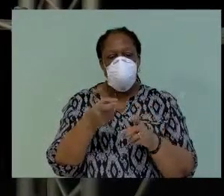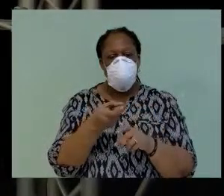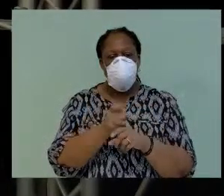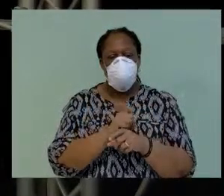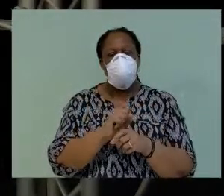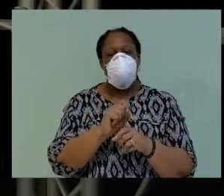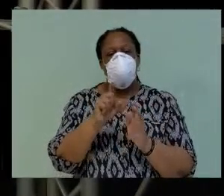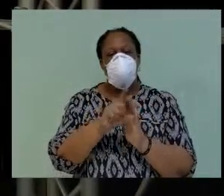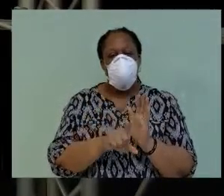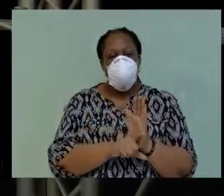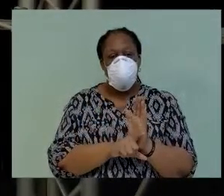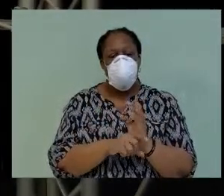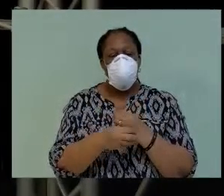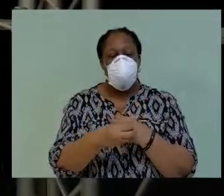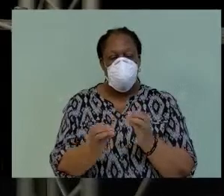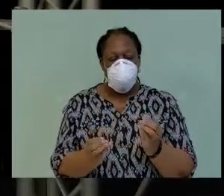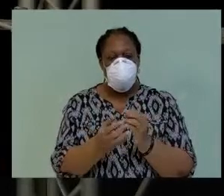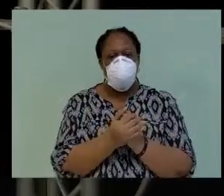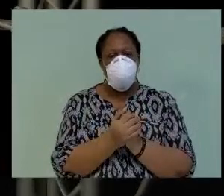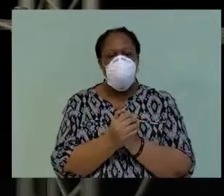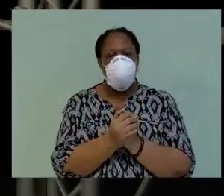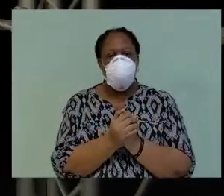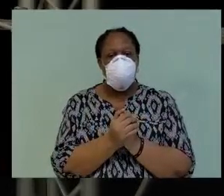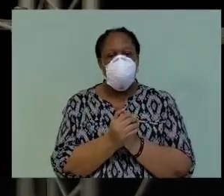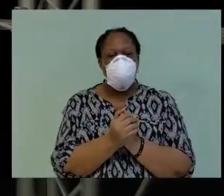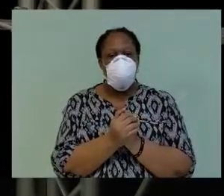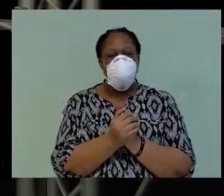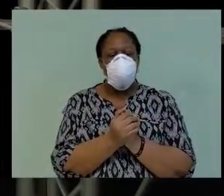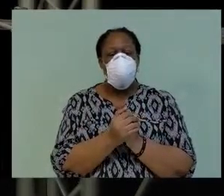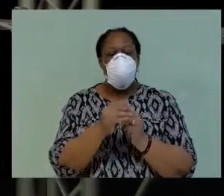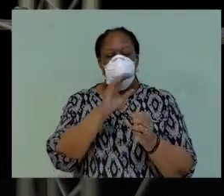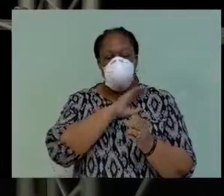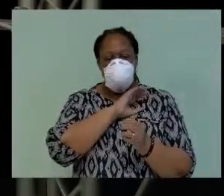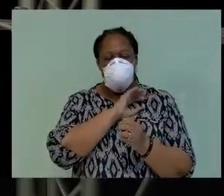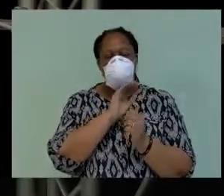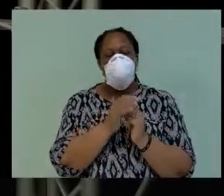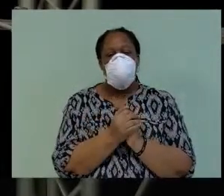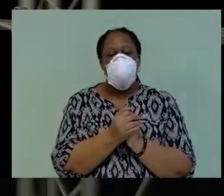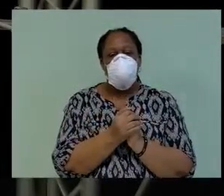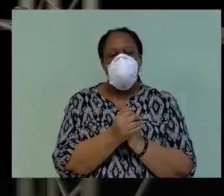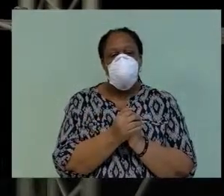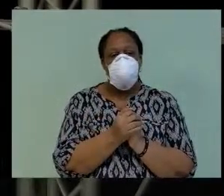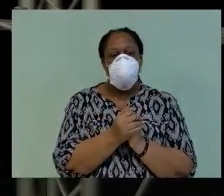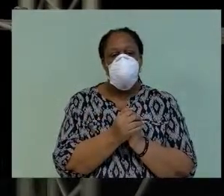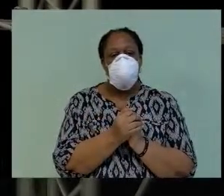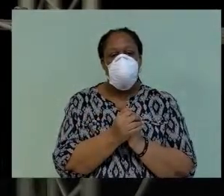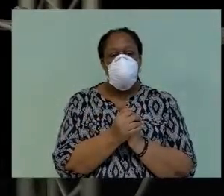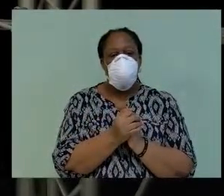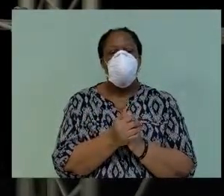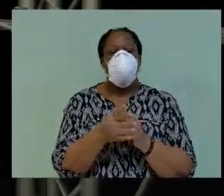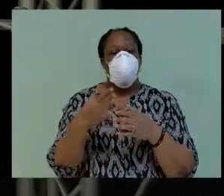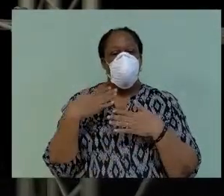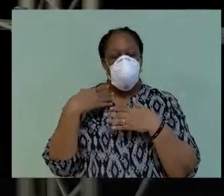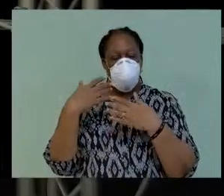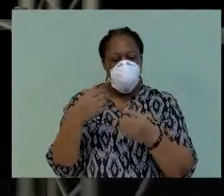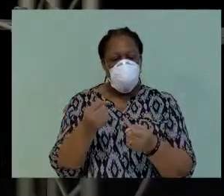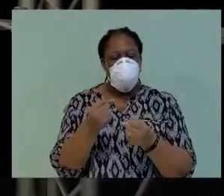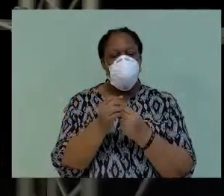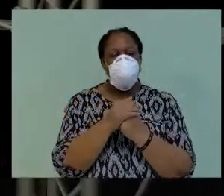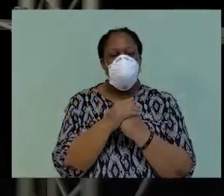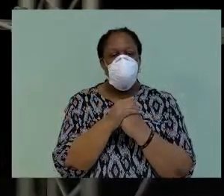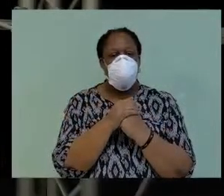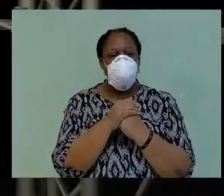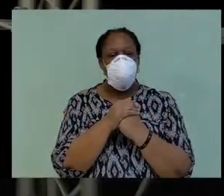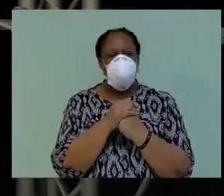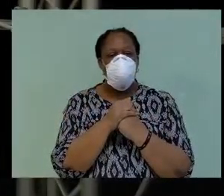and Communication. We'll have, of course, the police report, the report from the Health Emergency